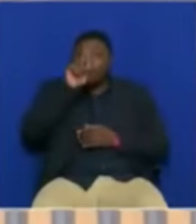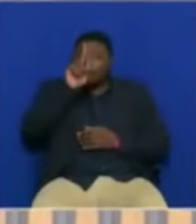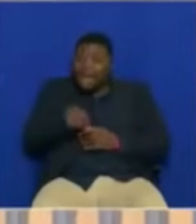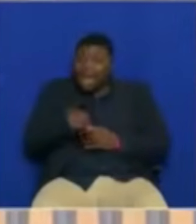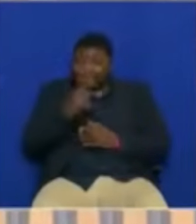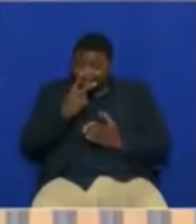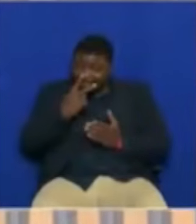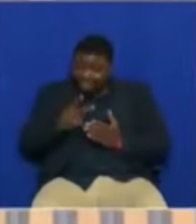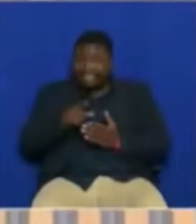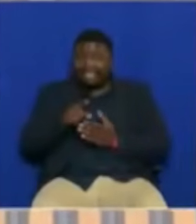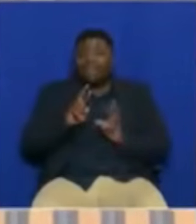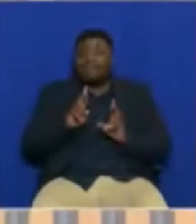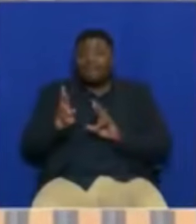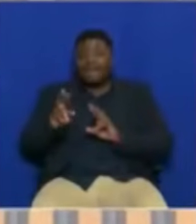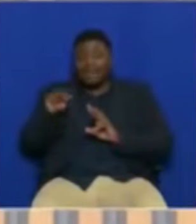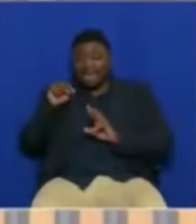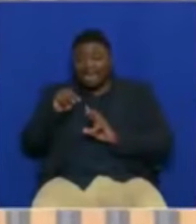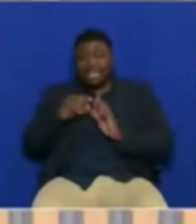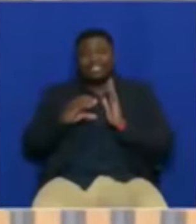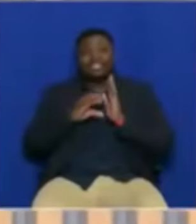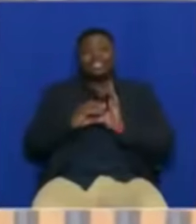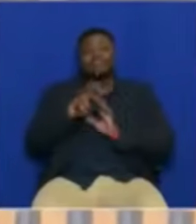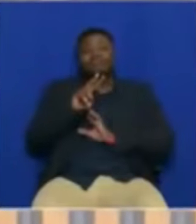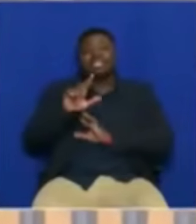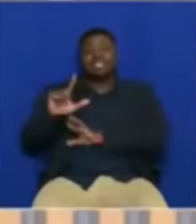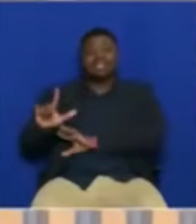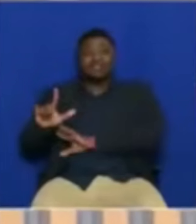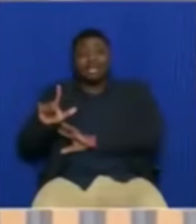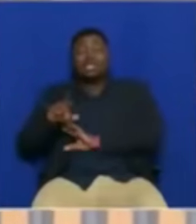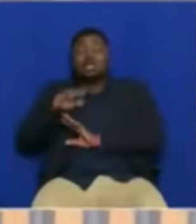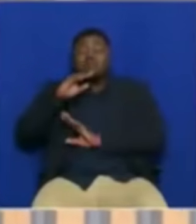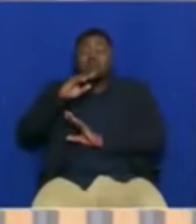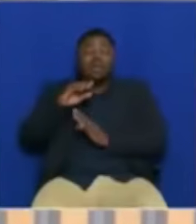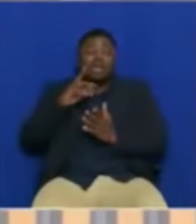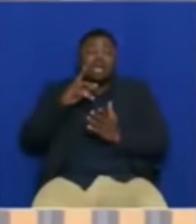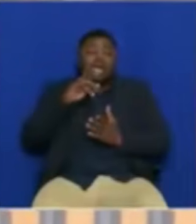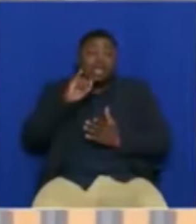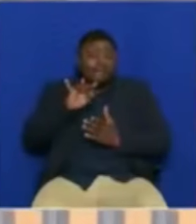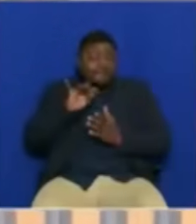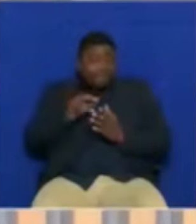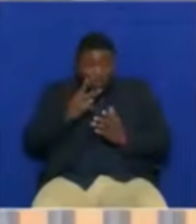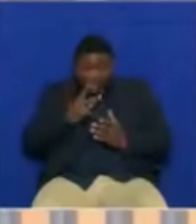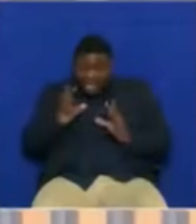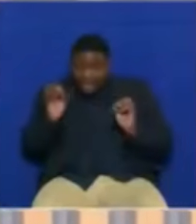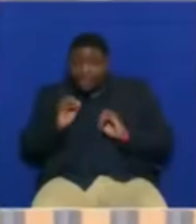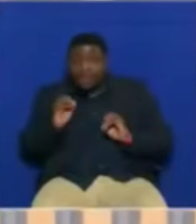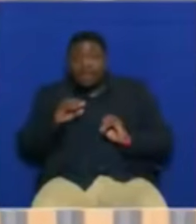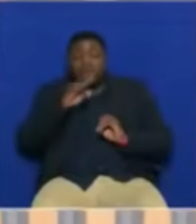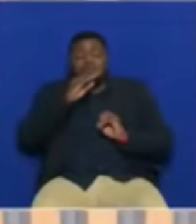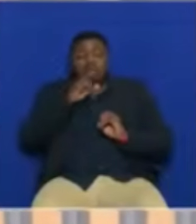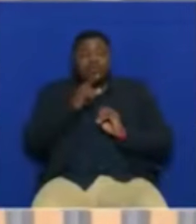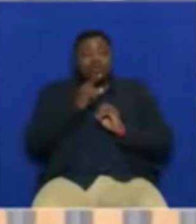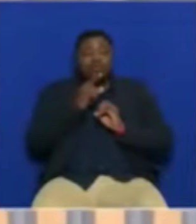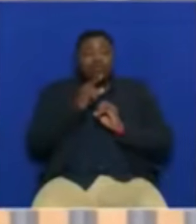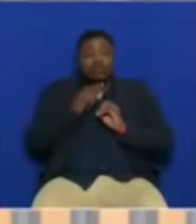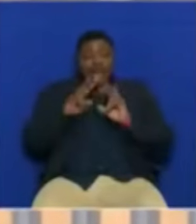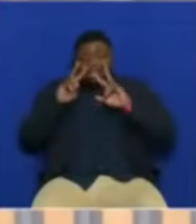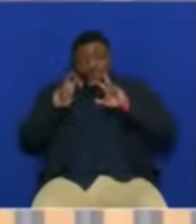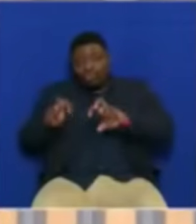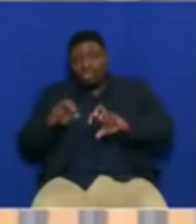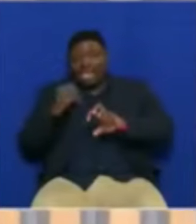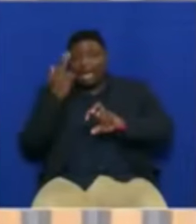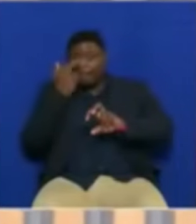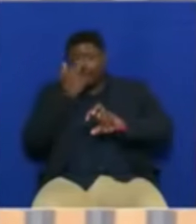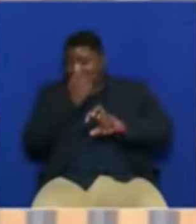Otherwise, you are investigating in the dark. Do you see what I mean? Do you see what I mean? Do you understand what I mean?